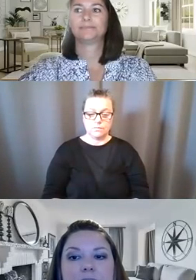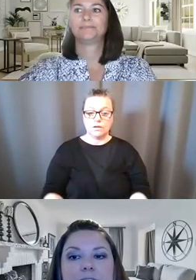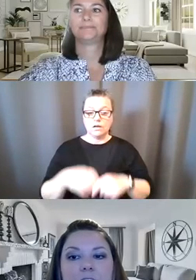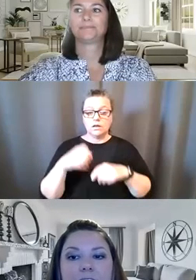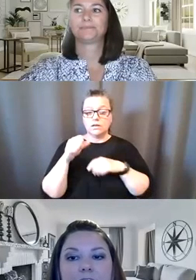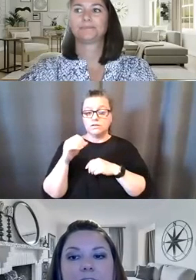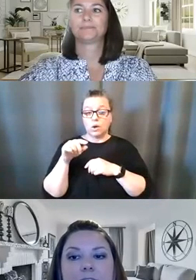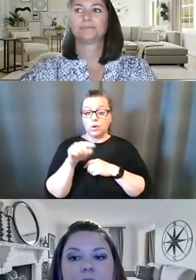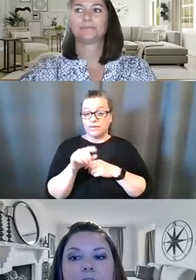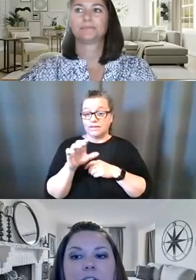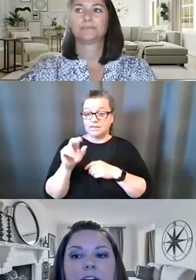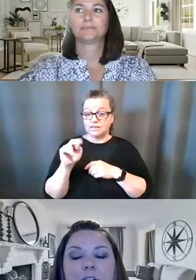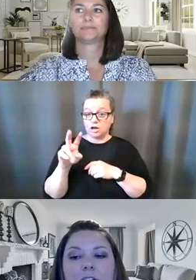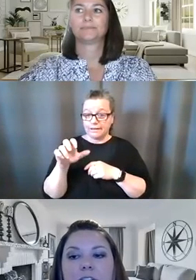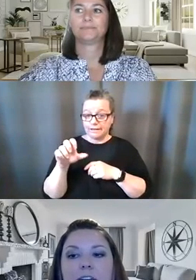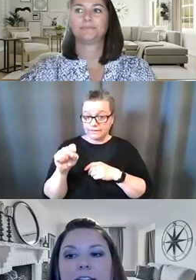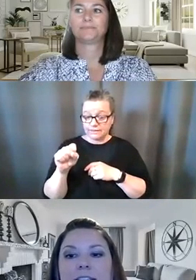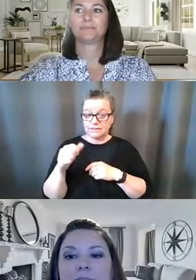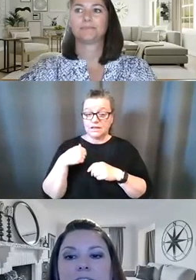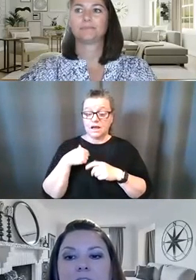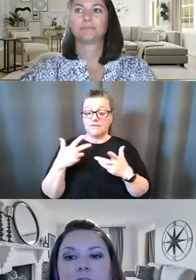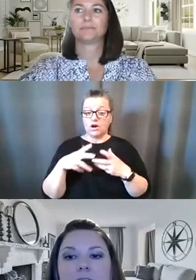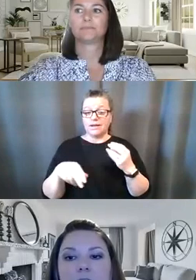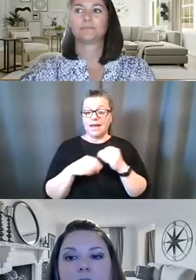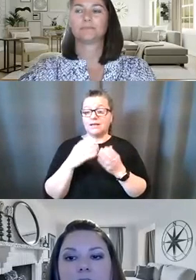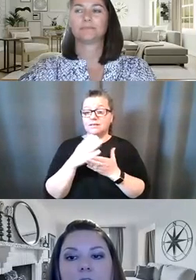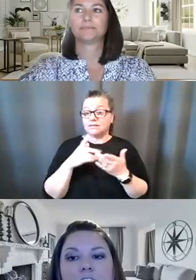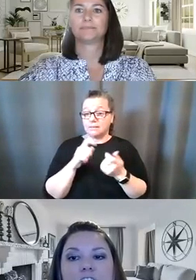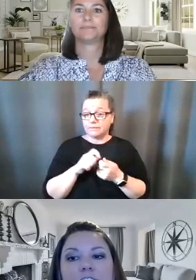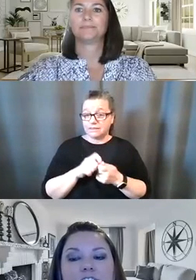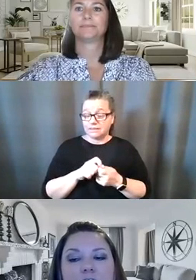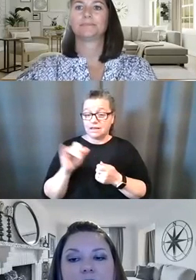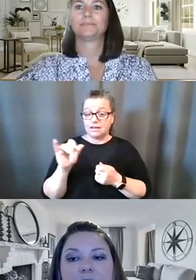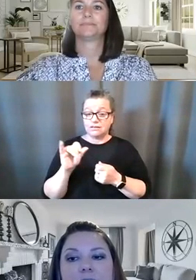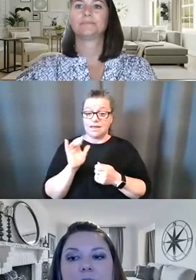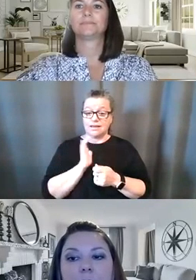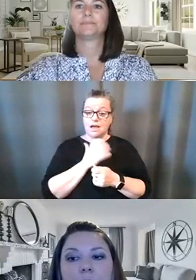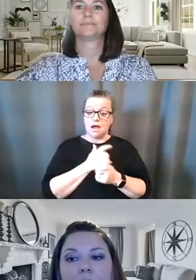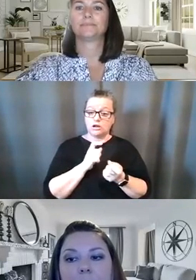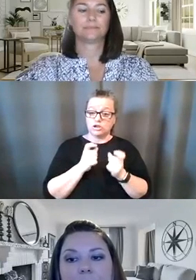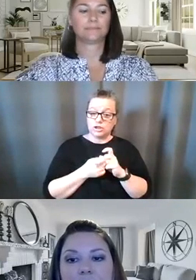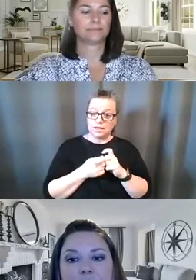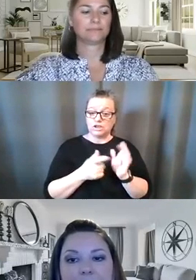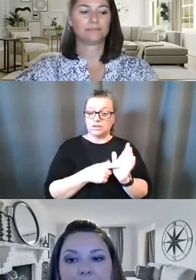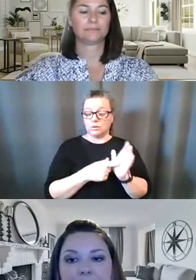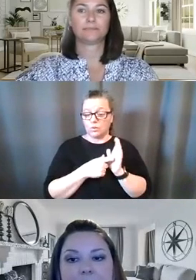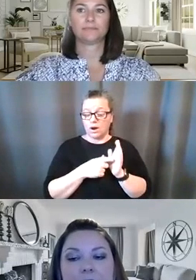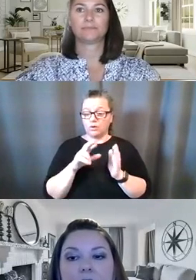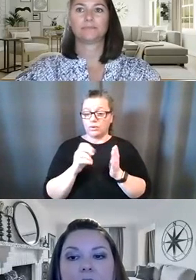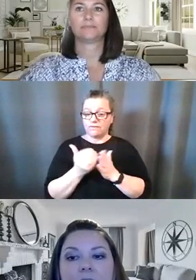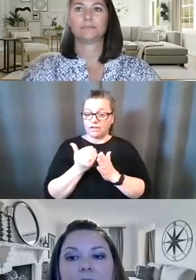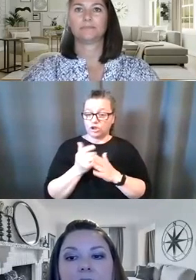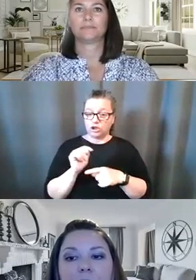So this is our Canvas. I've already added some details, like our change is the required refresher